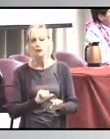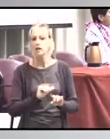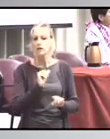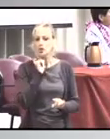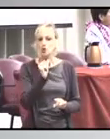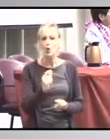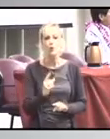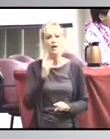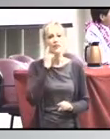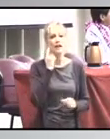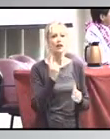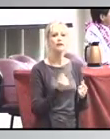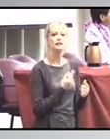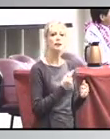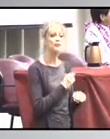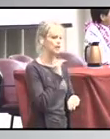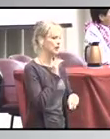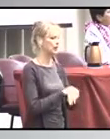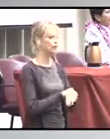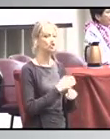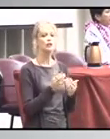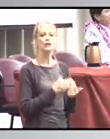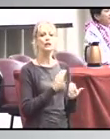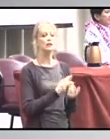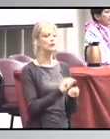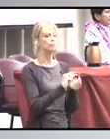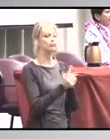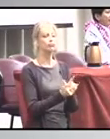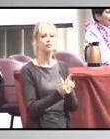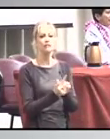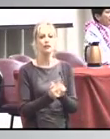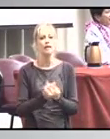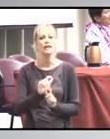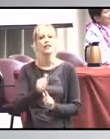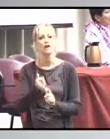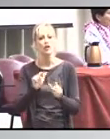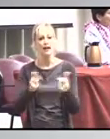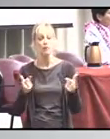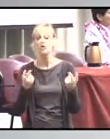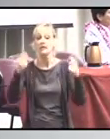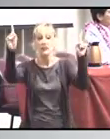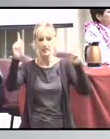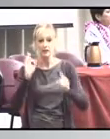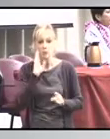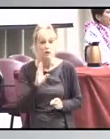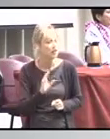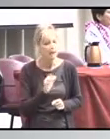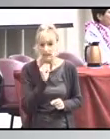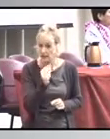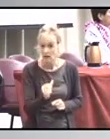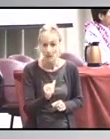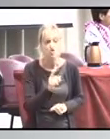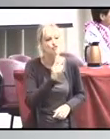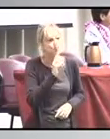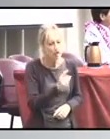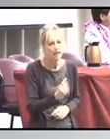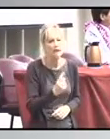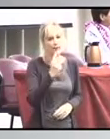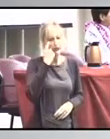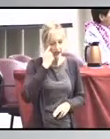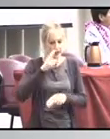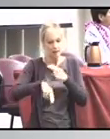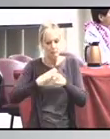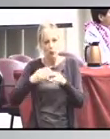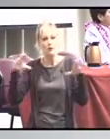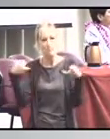English can just be translated or interpreted into another language and it's going to be just as effective, because it's not. I mean, really think about the population